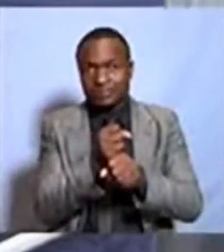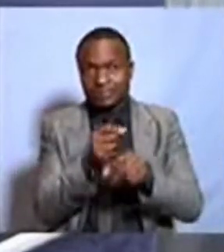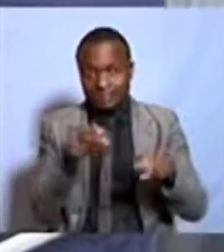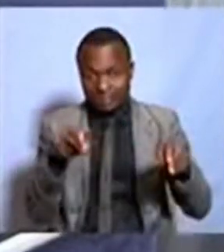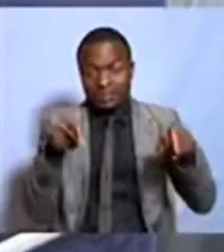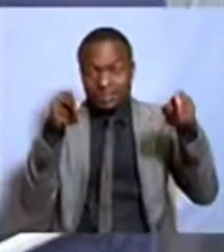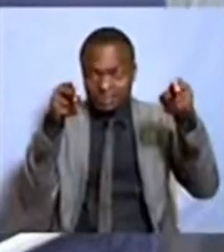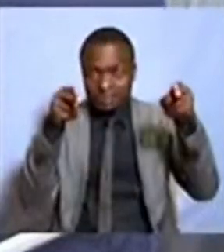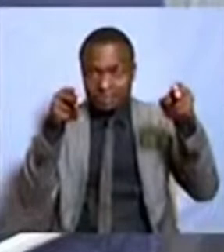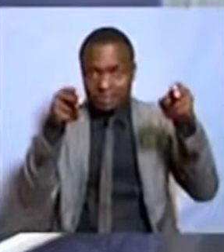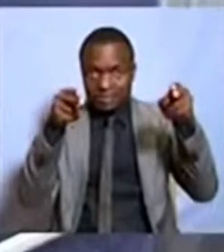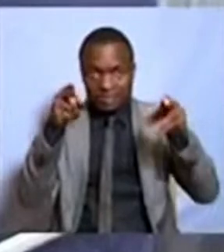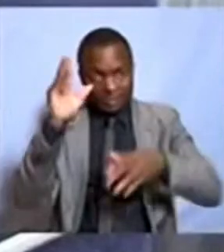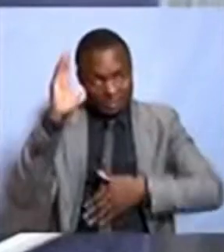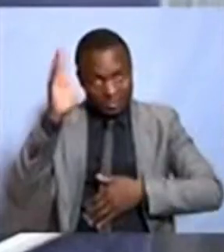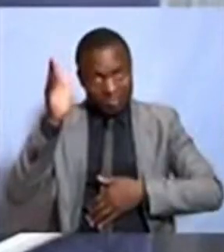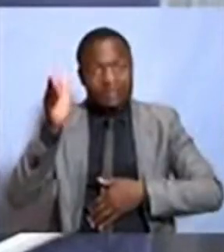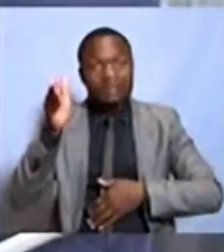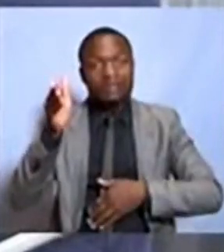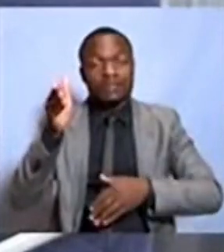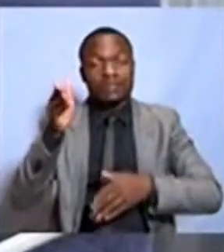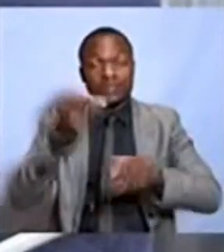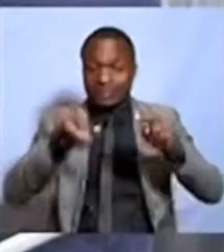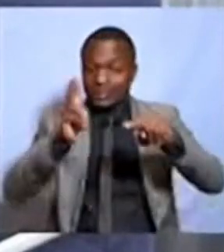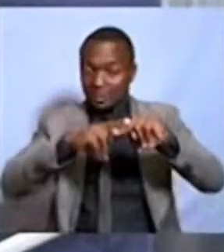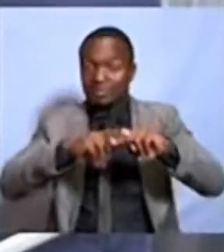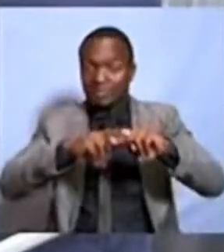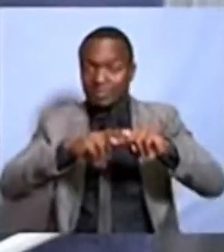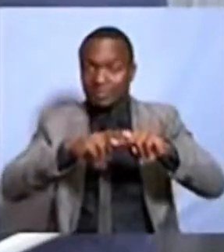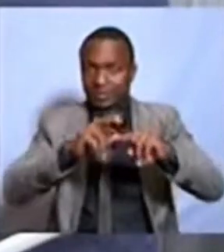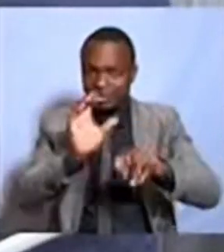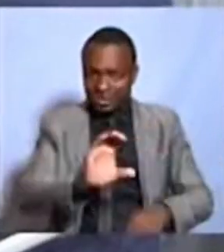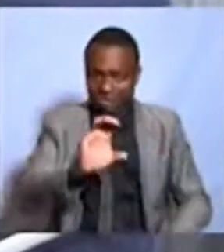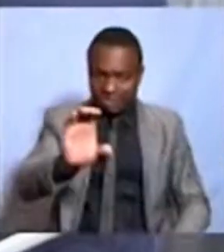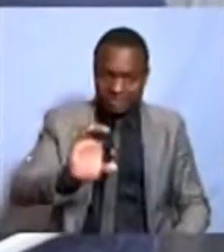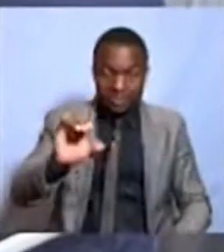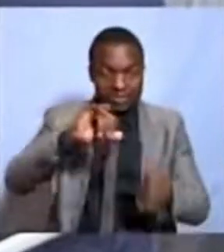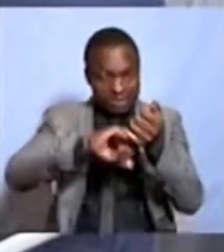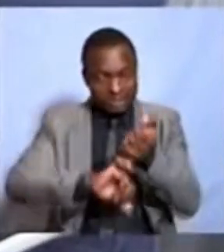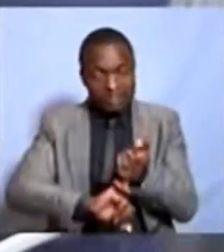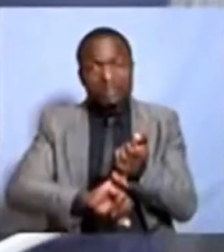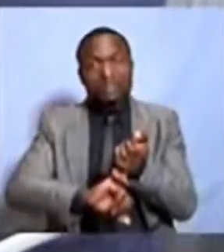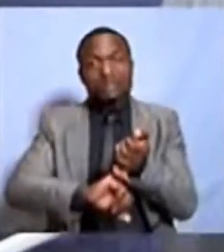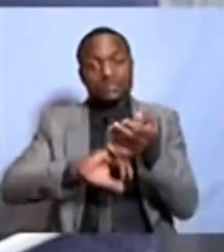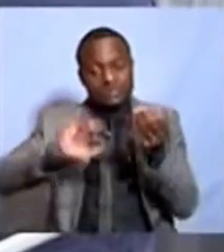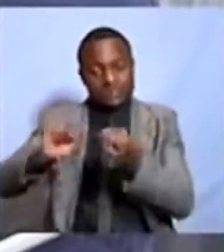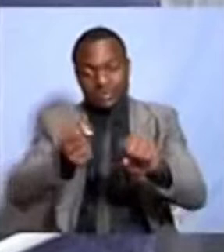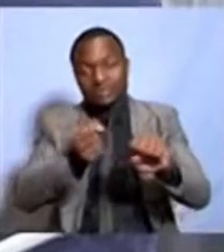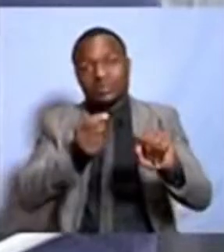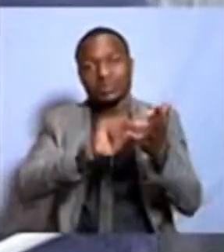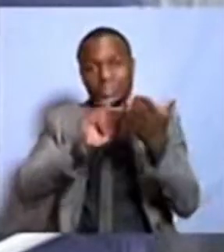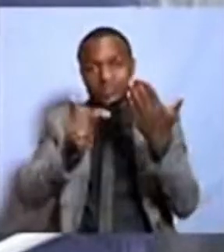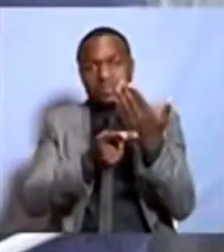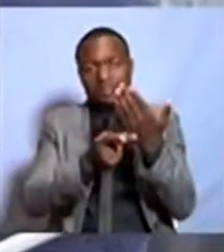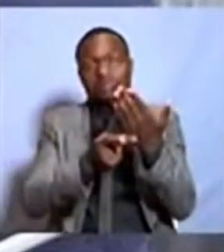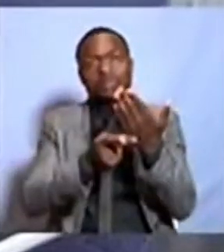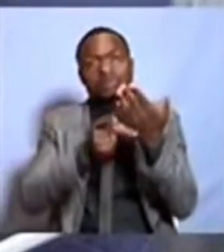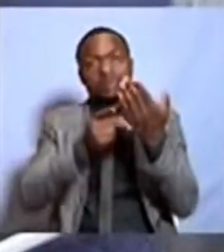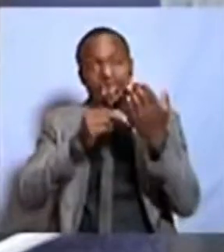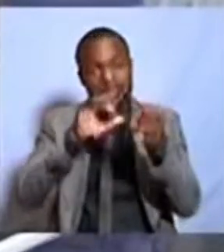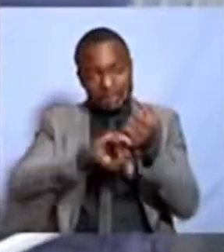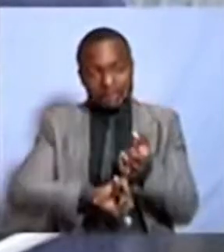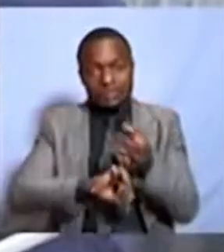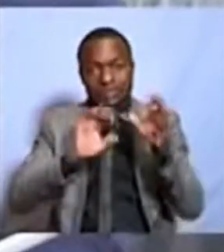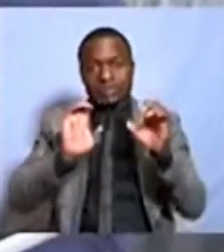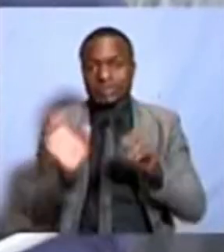upward increase to the allocation of social protection programs, but also the social sectors, education,